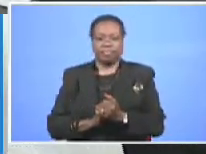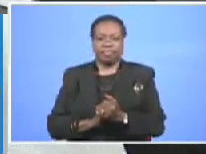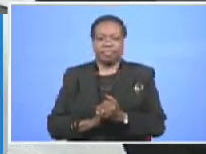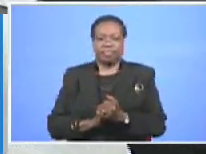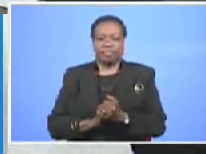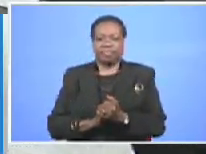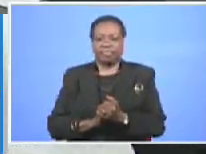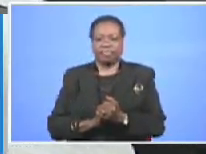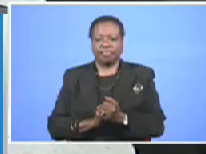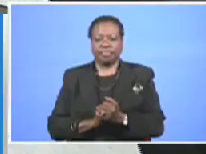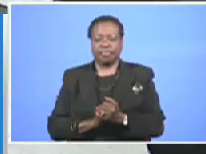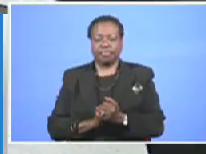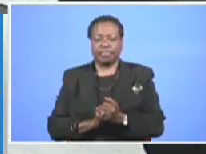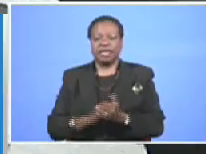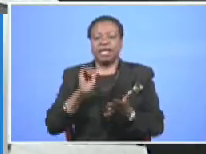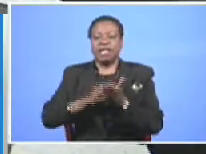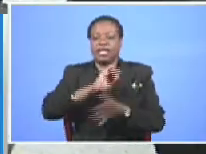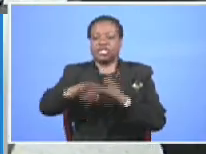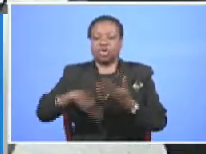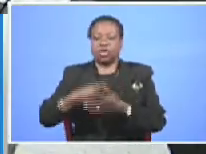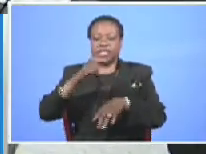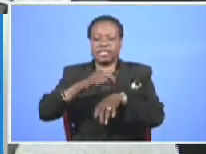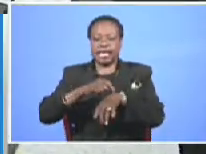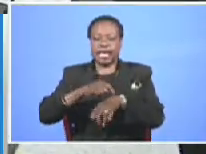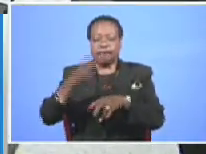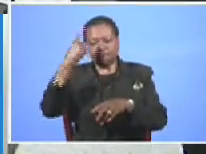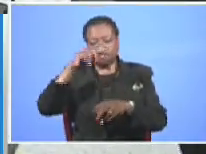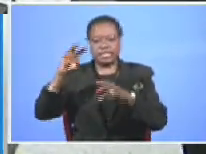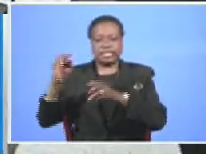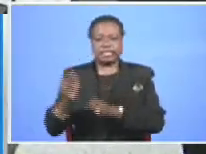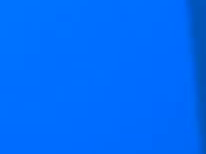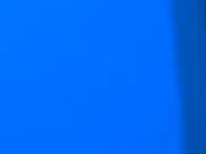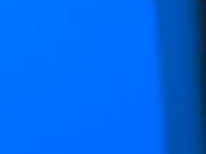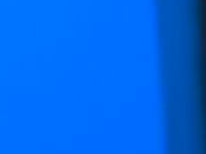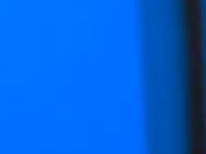much, Jonathan. That's all the time we have for sports. I'm Kelsey Johnson.